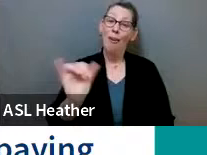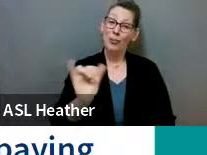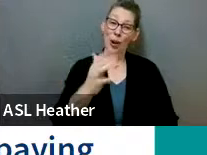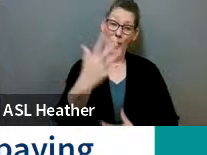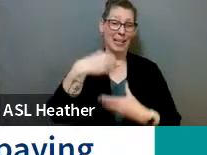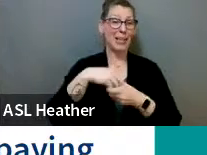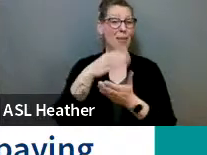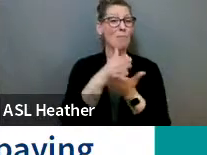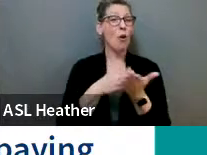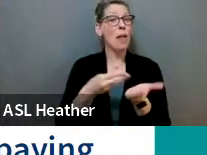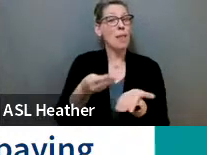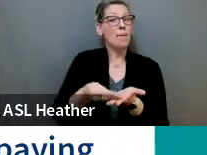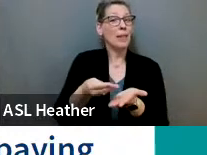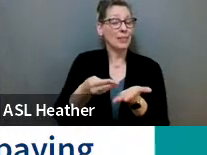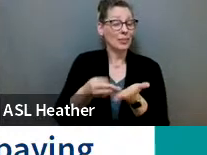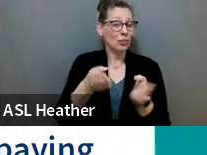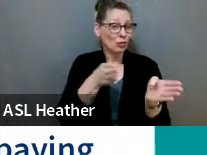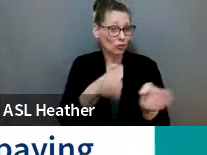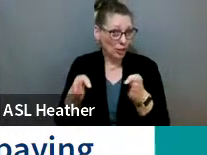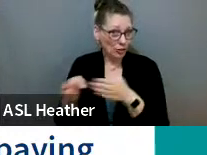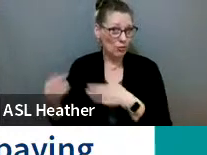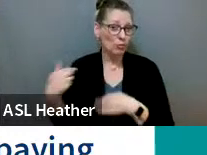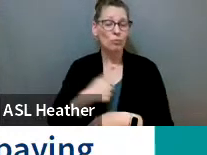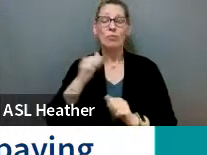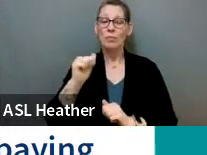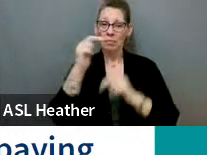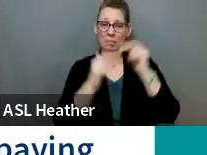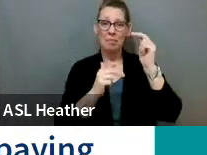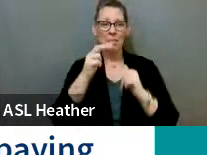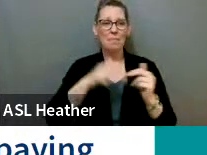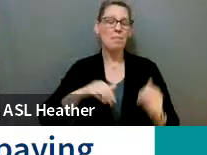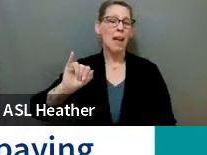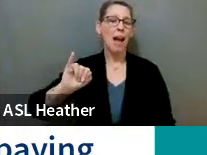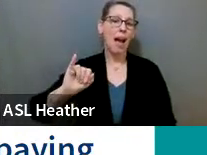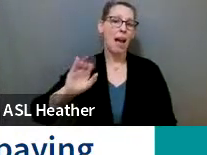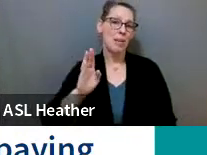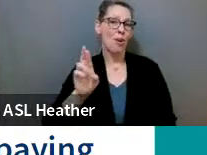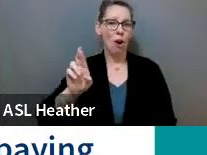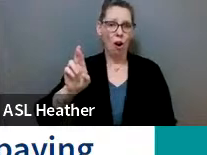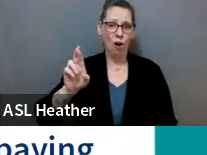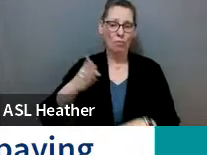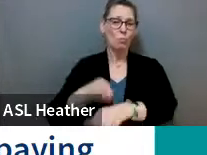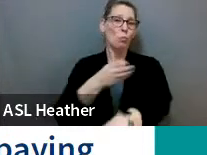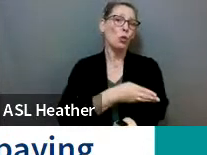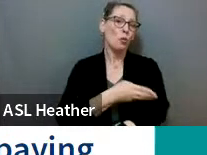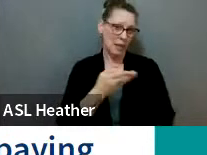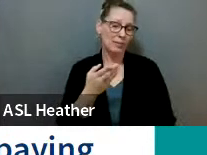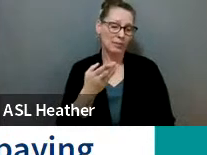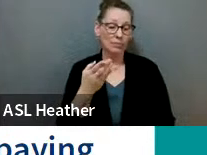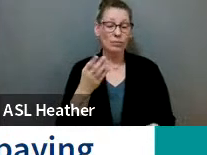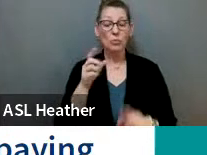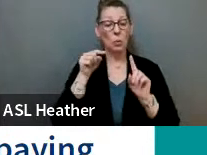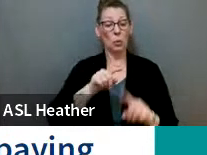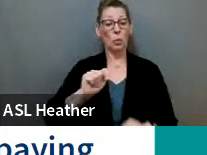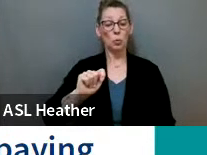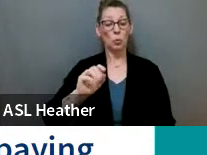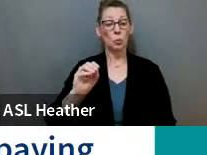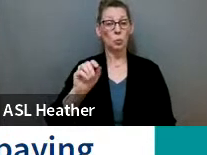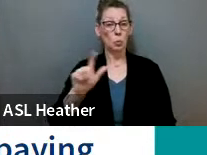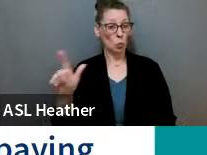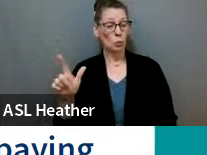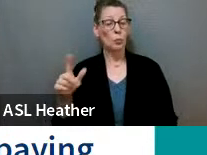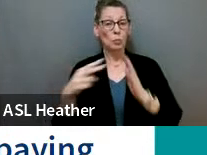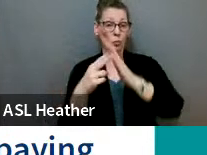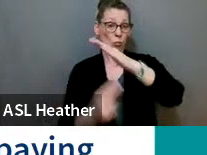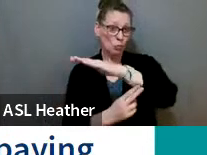funding strategy that allows us to build all of the IBR program improvements. So by tolling on the bridge, we